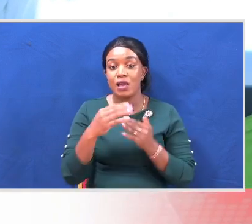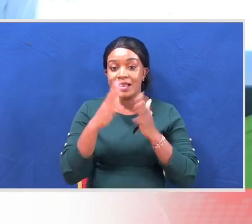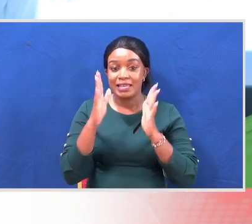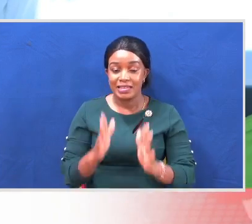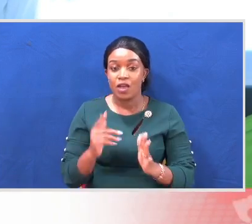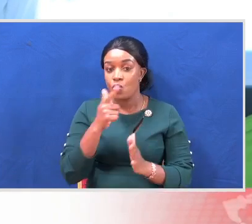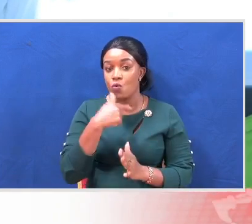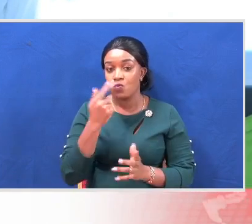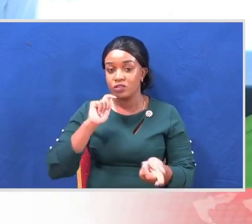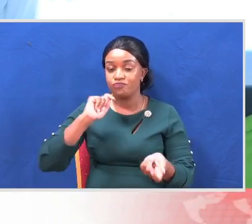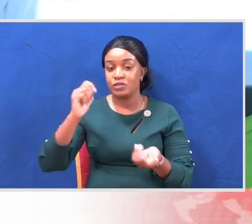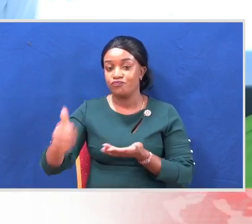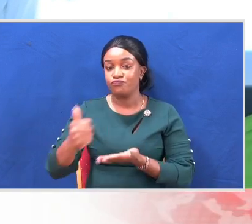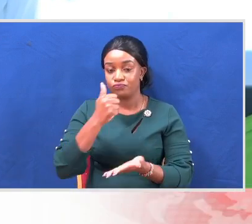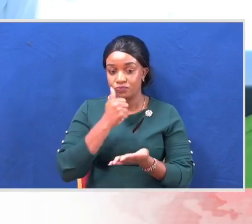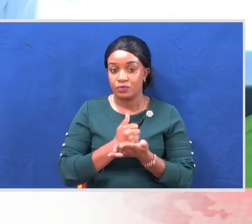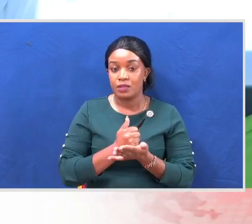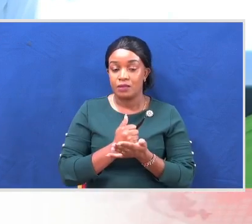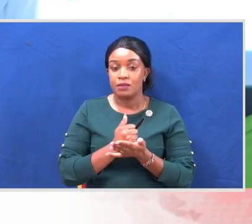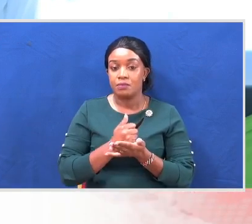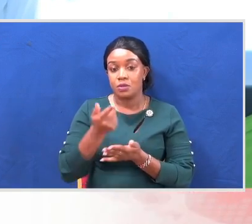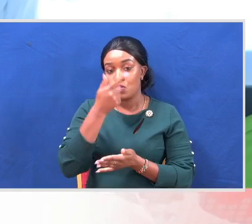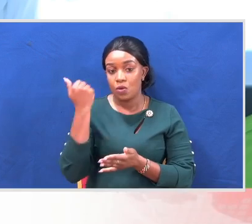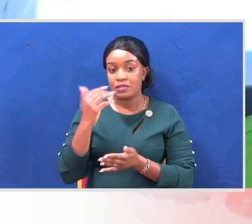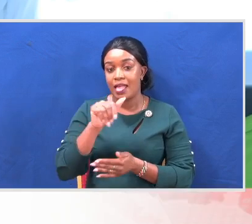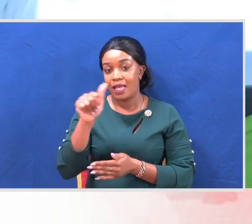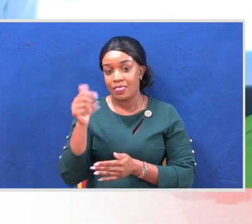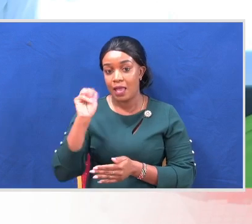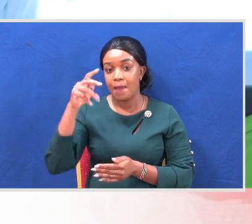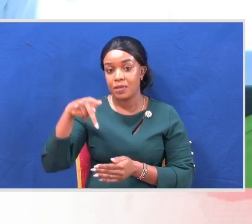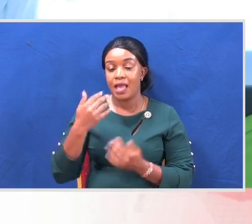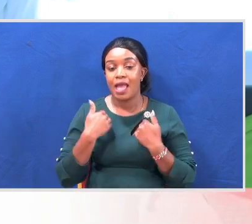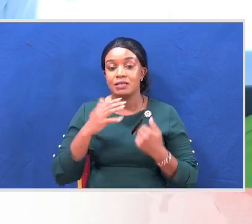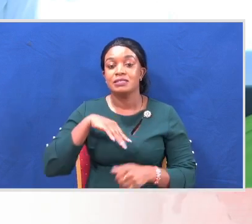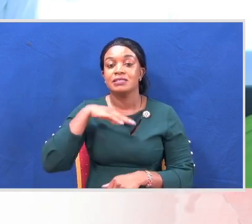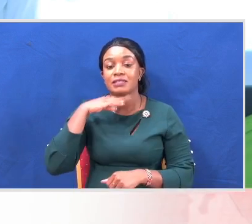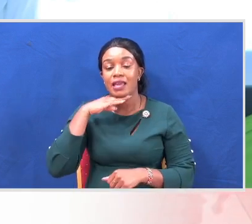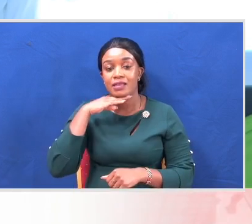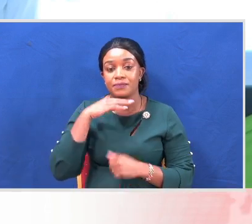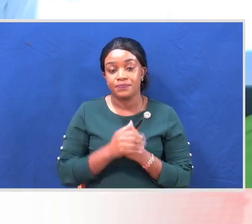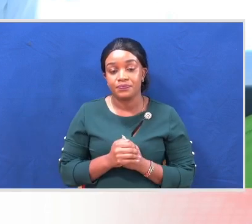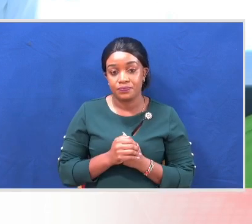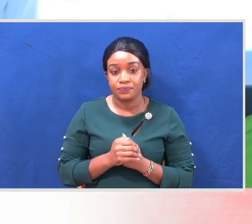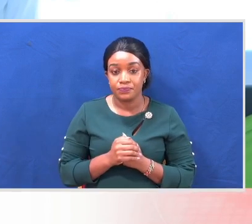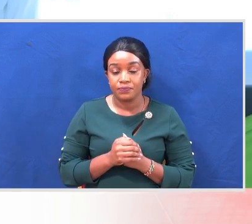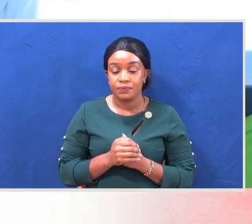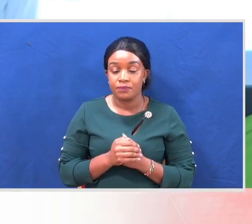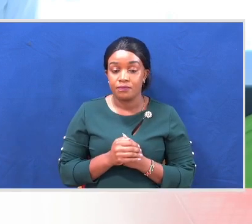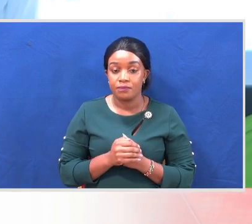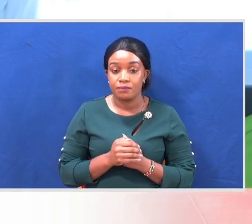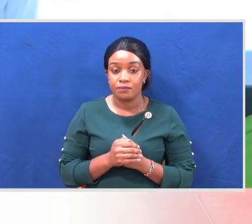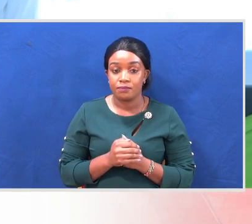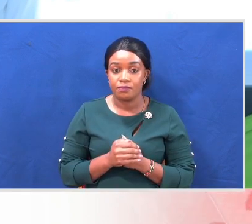replacing the late Member of Parliament for this particular constituency, Justice Murunga. So in as much